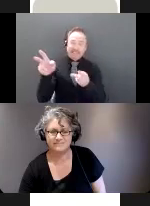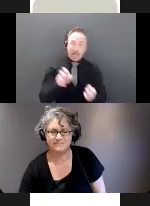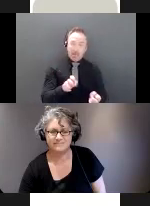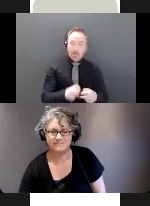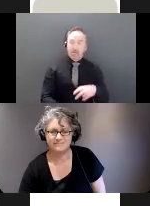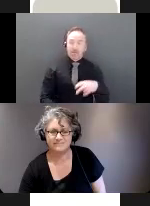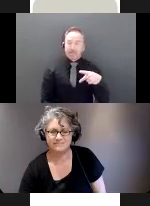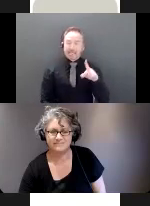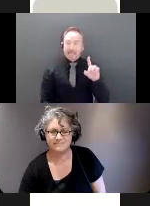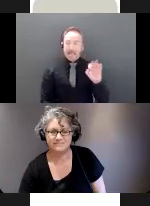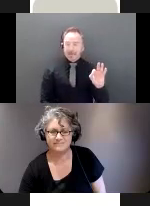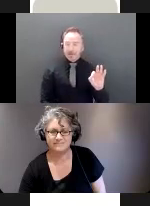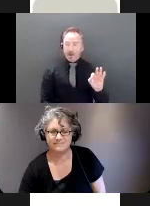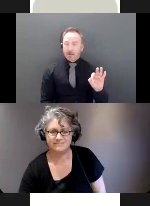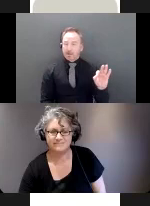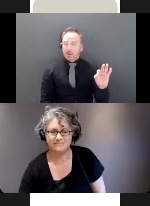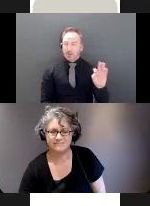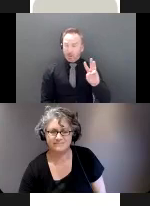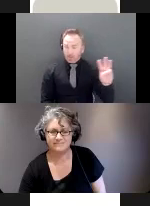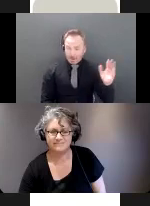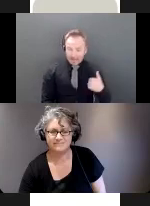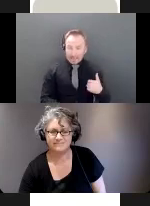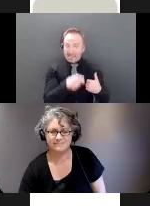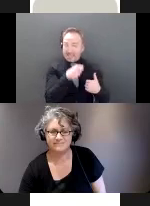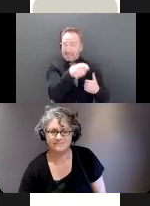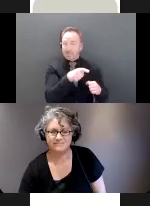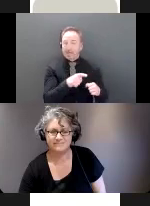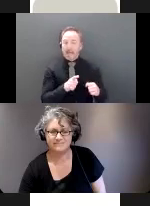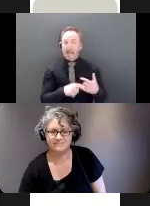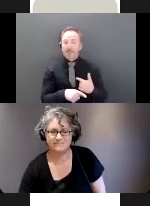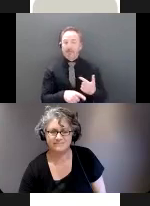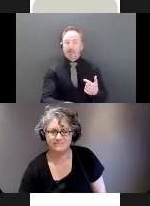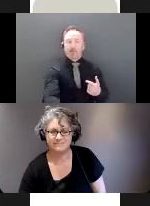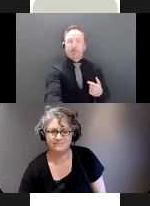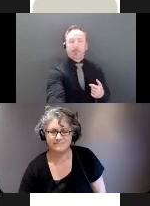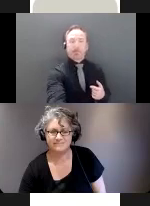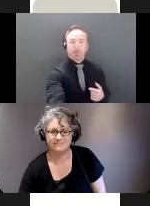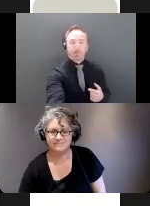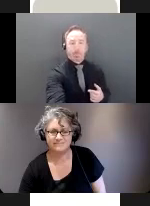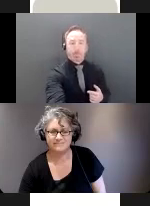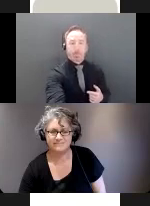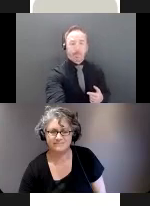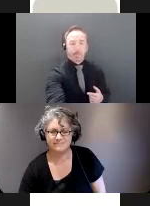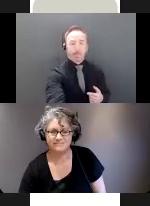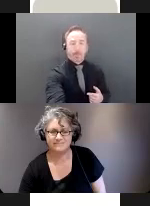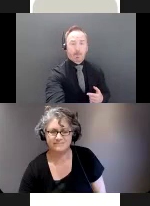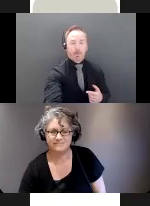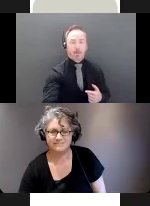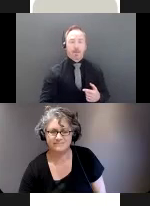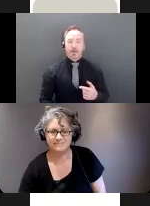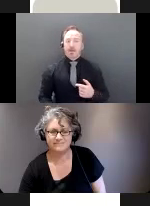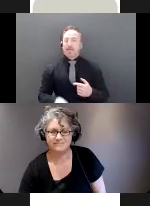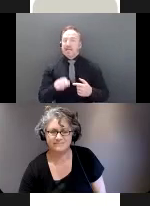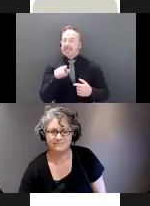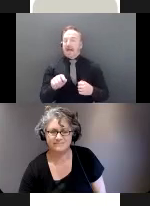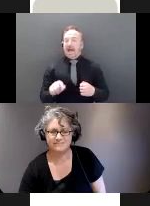these on your website. This one has a spot on the right where you would put, you know, you could add in your logo, you